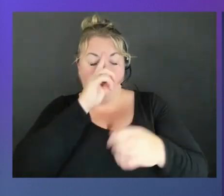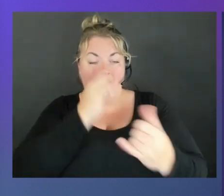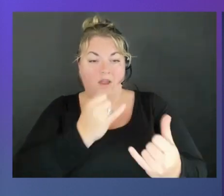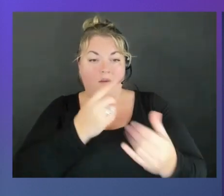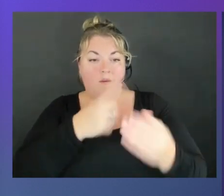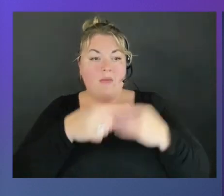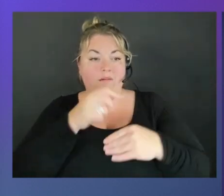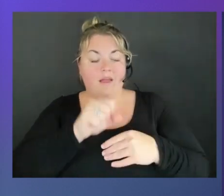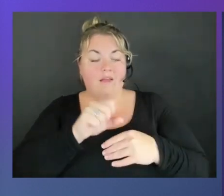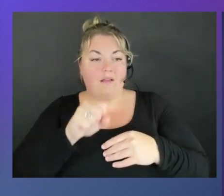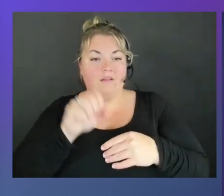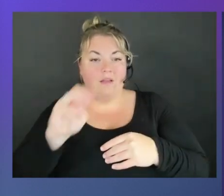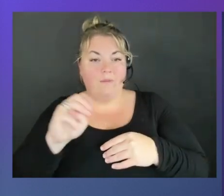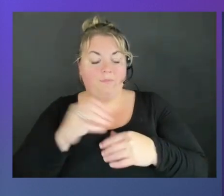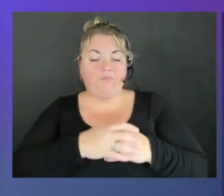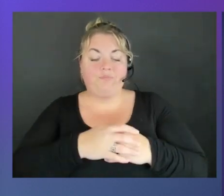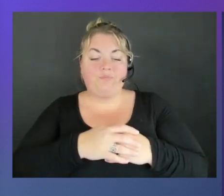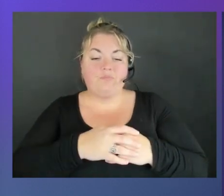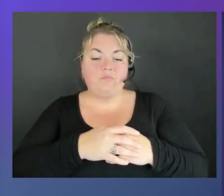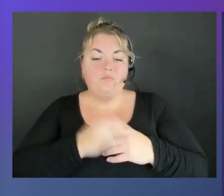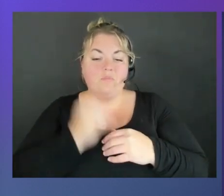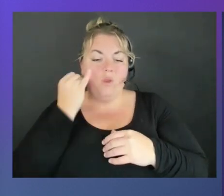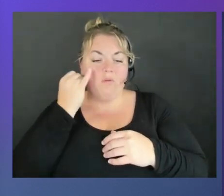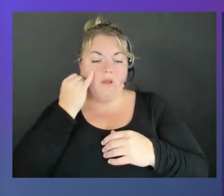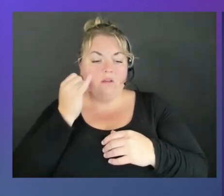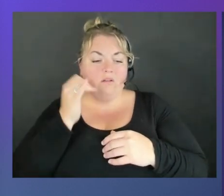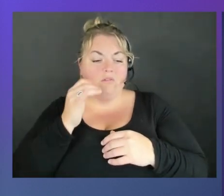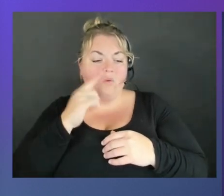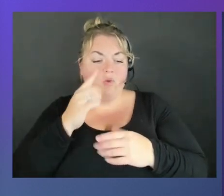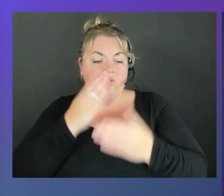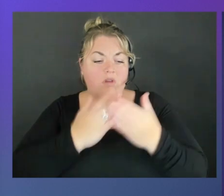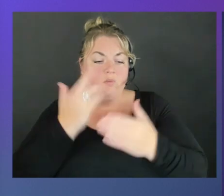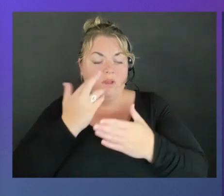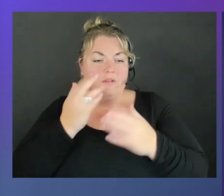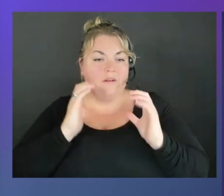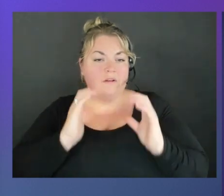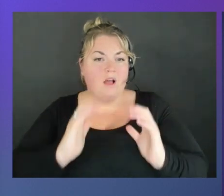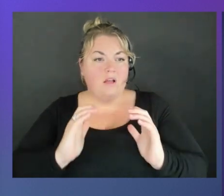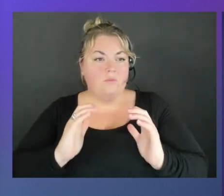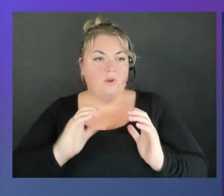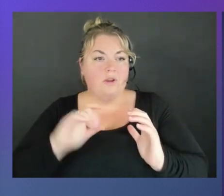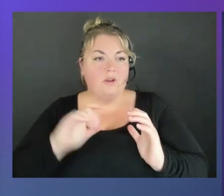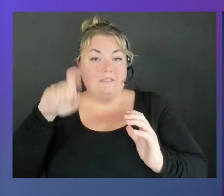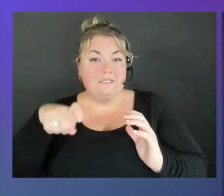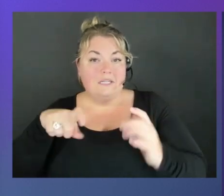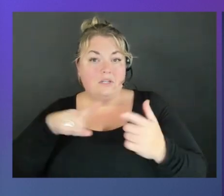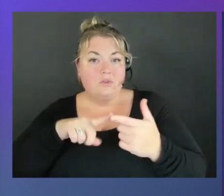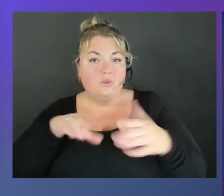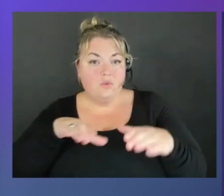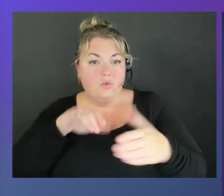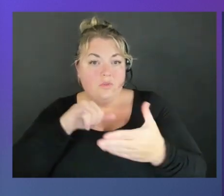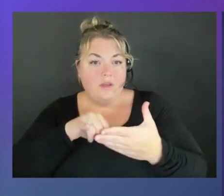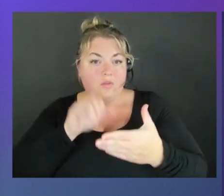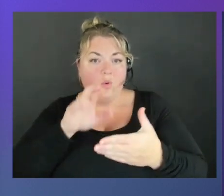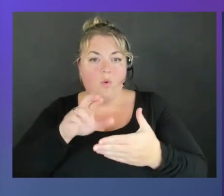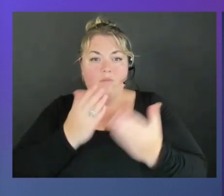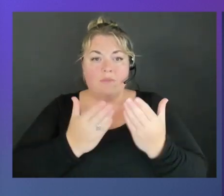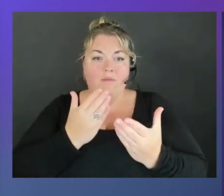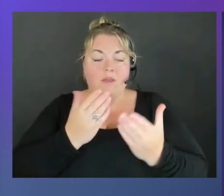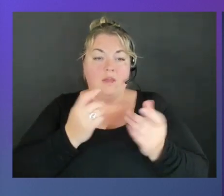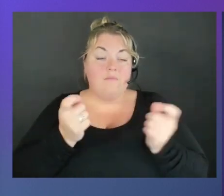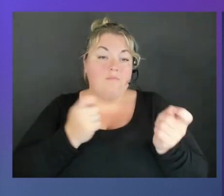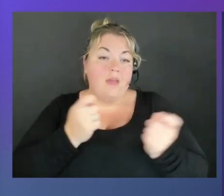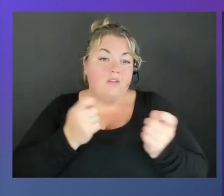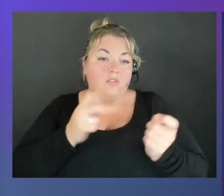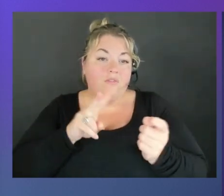SSM. What about if for some reason a customer needed to do this, or maybe manage